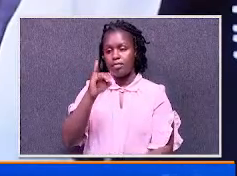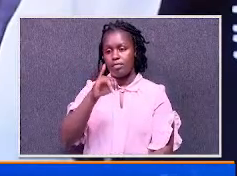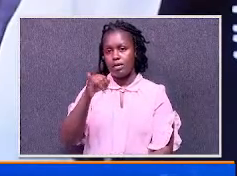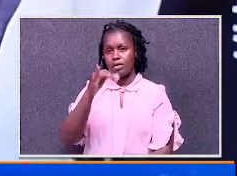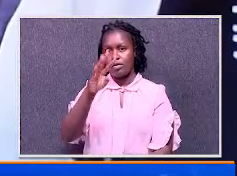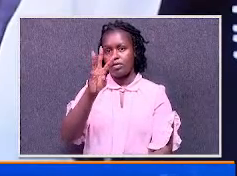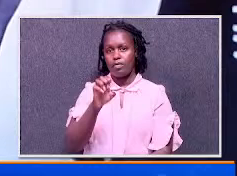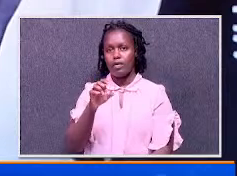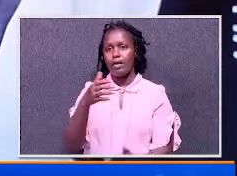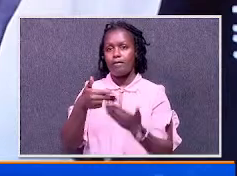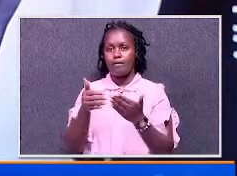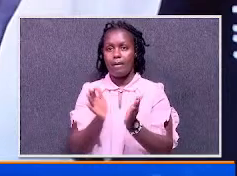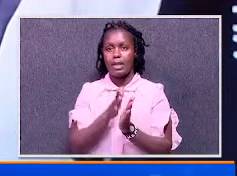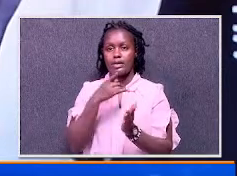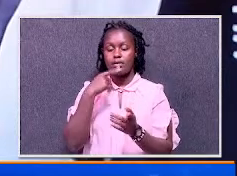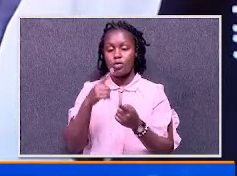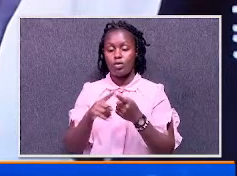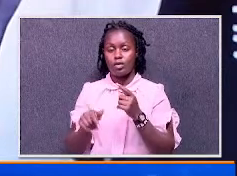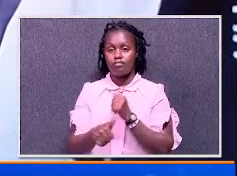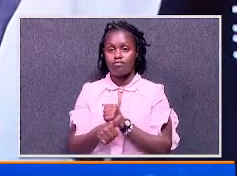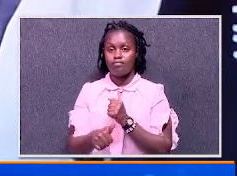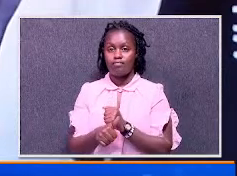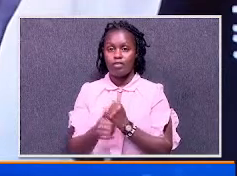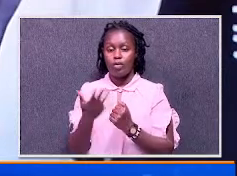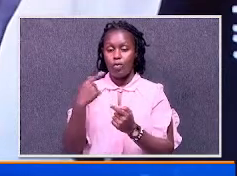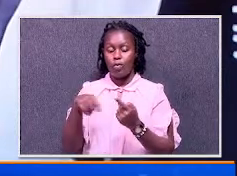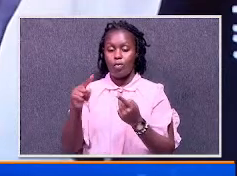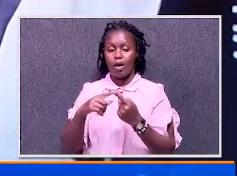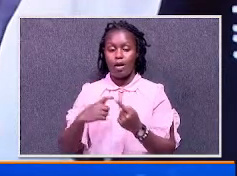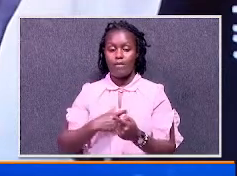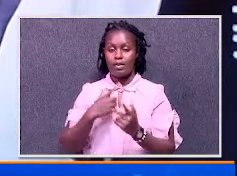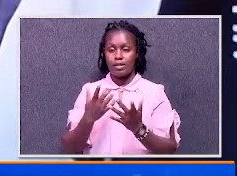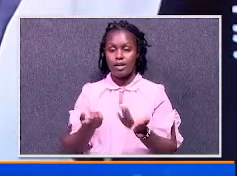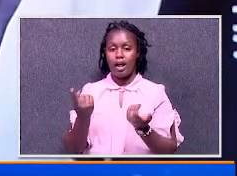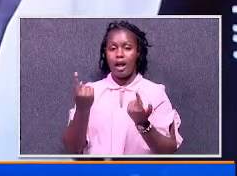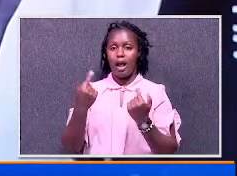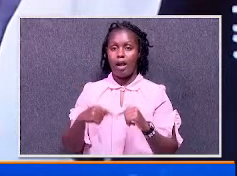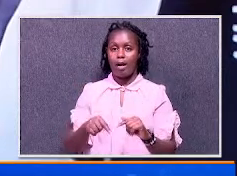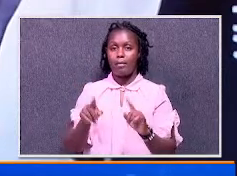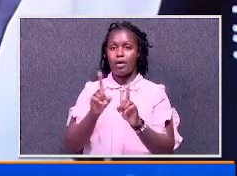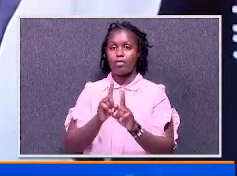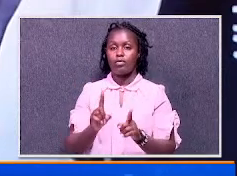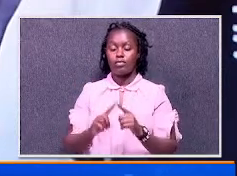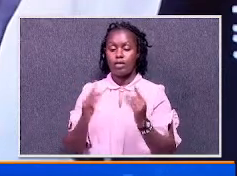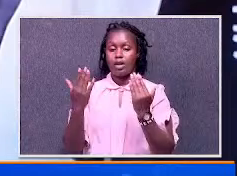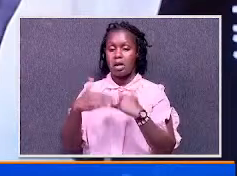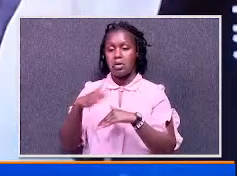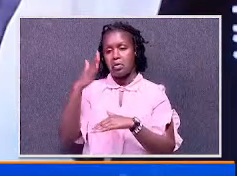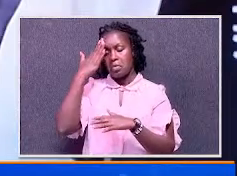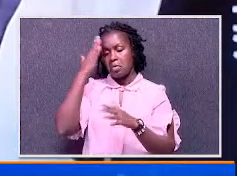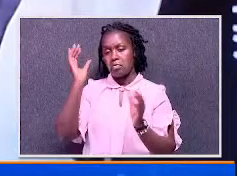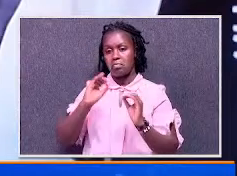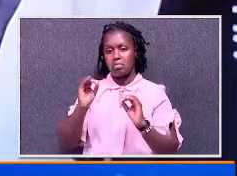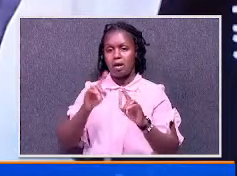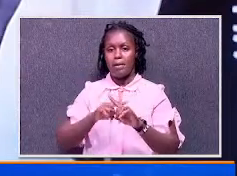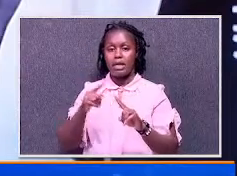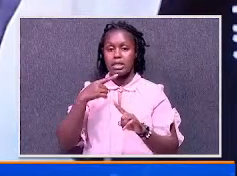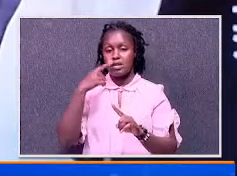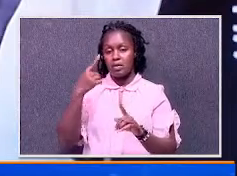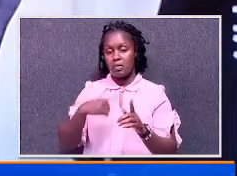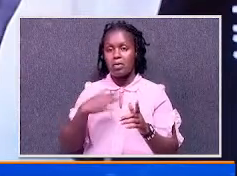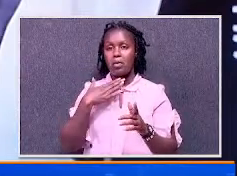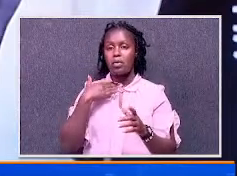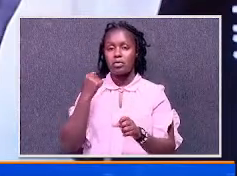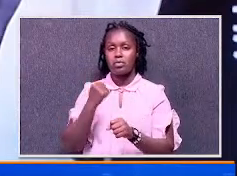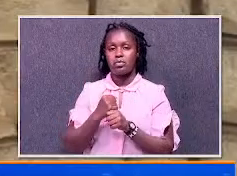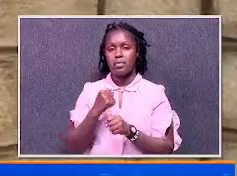that they have been receiving frequent strange visitors at their home, the latest being Sunday night, where a known person who claimed to be looking for a